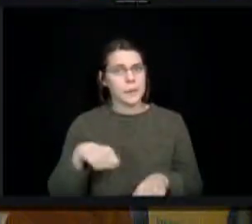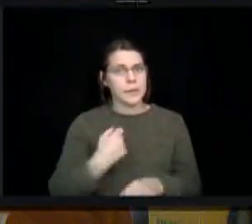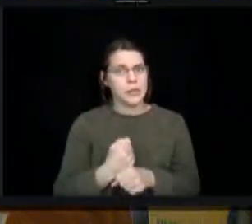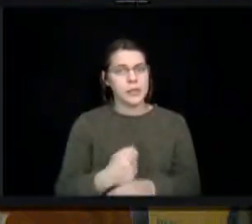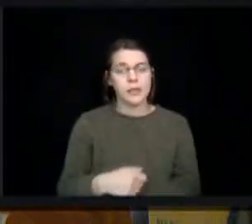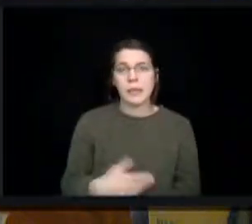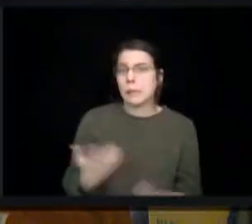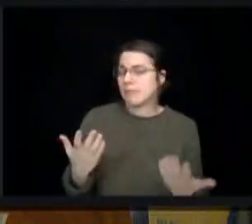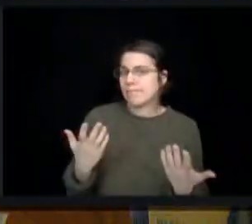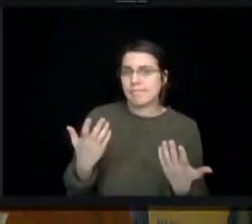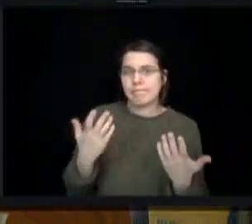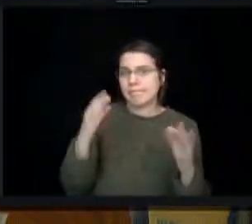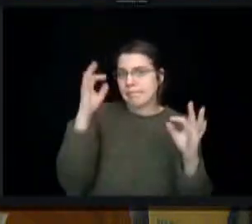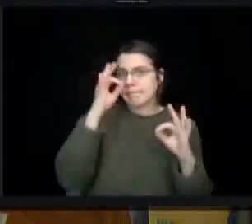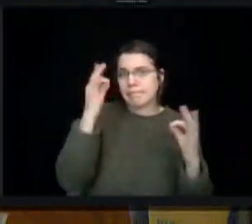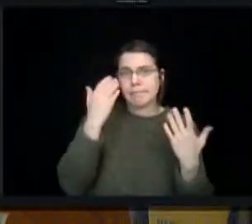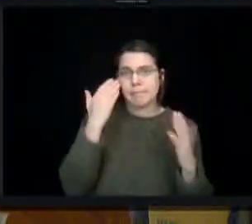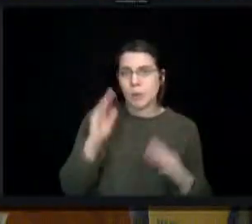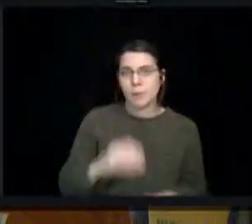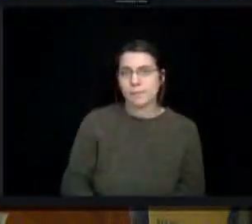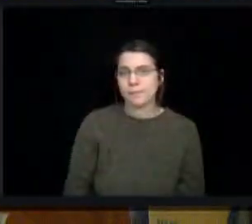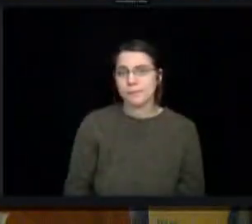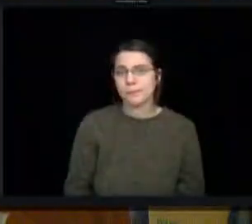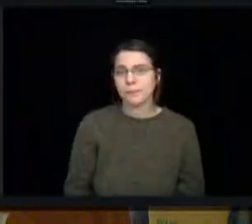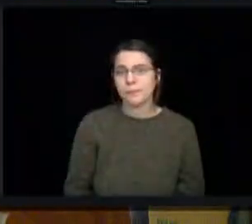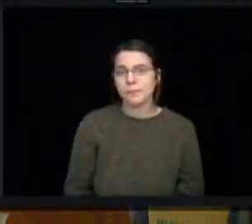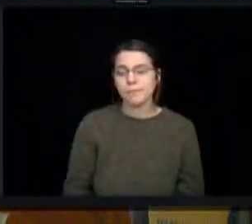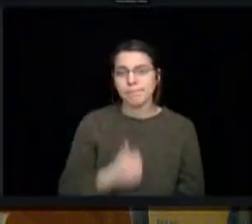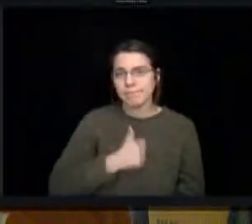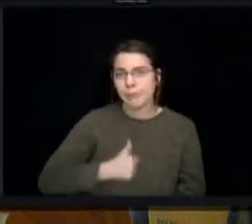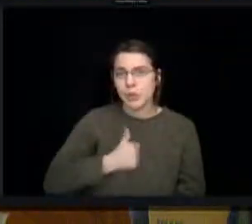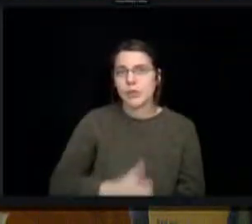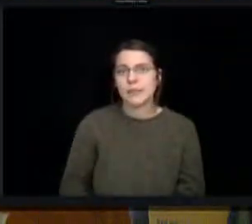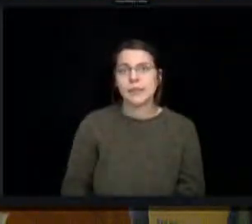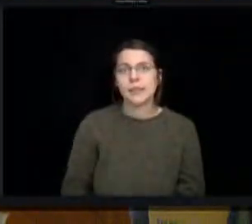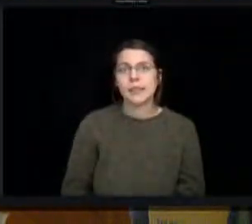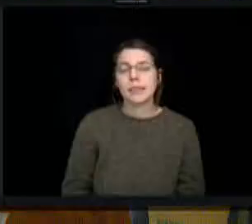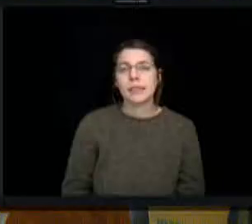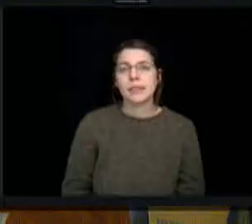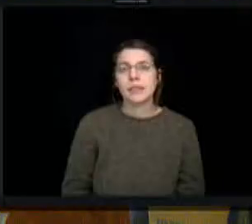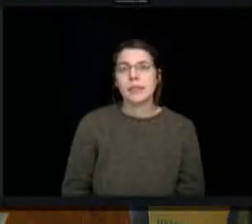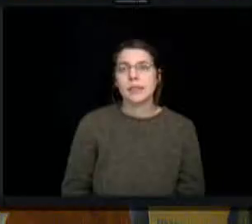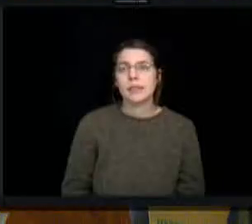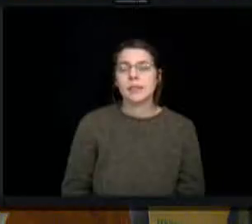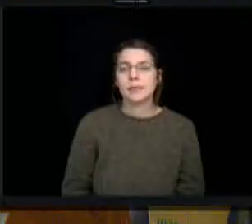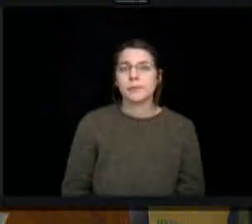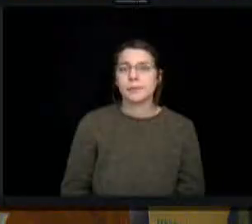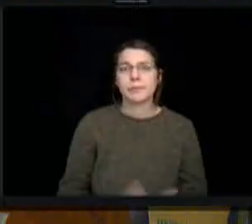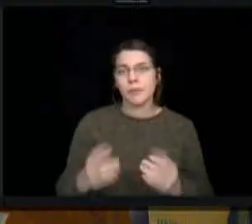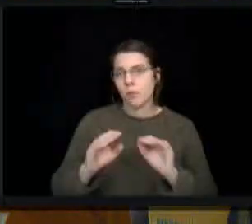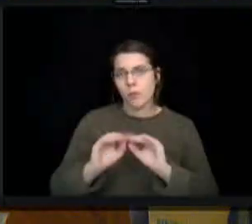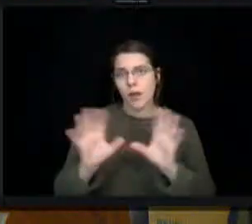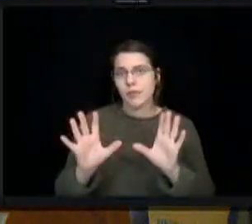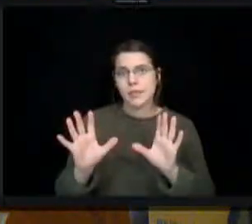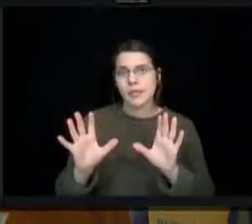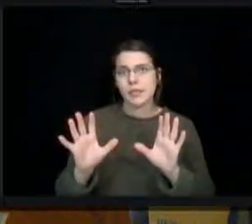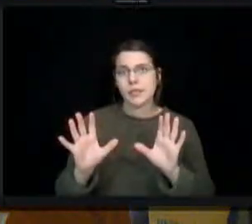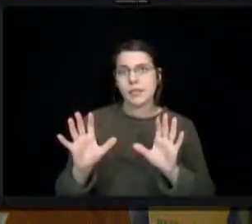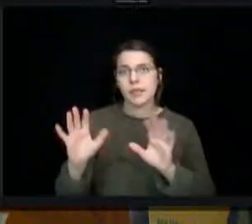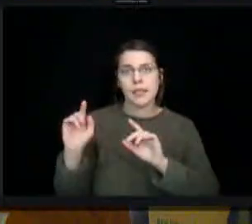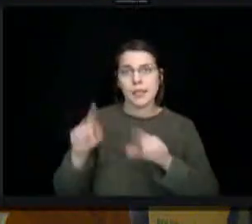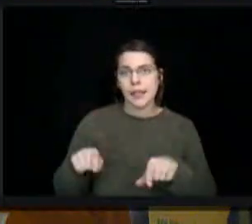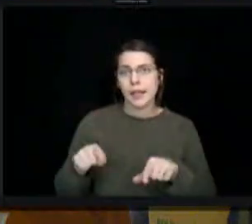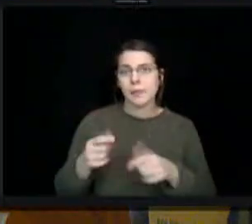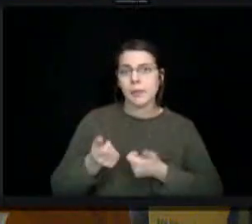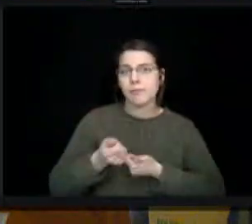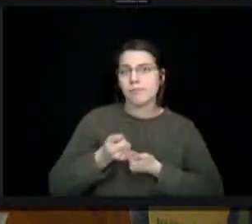so I apologize. And yeah, I mean, he obviously came and shared his thoughts as it relates to the